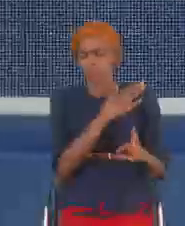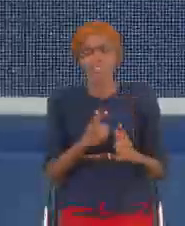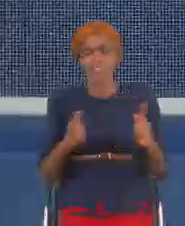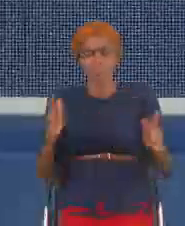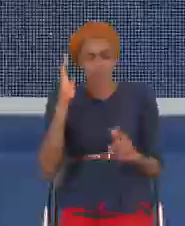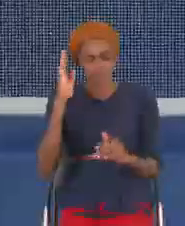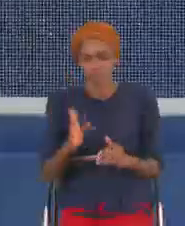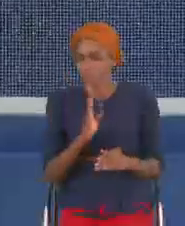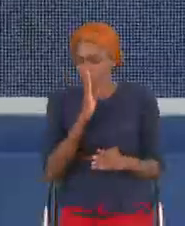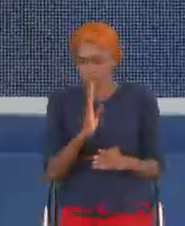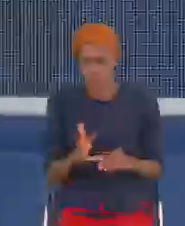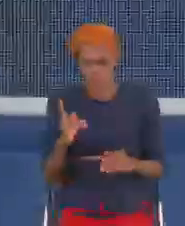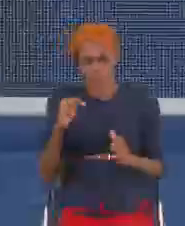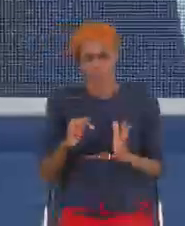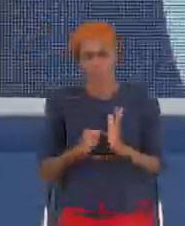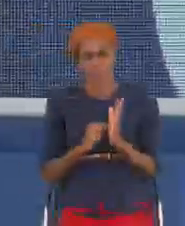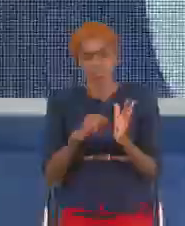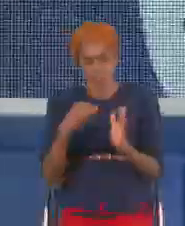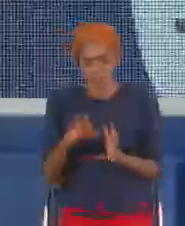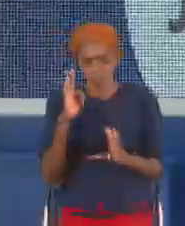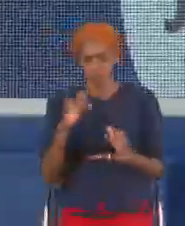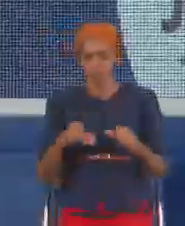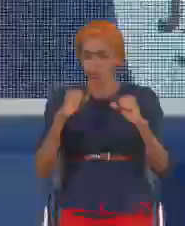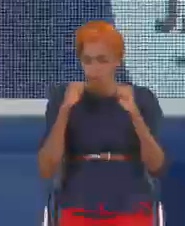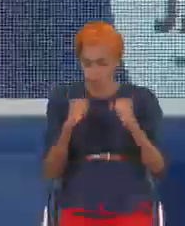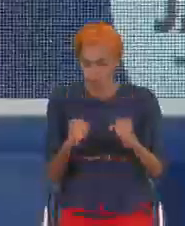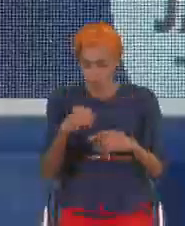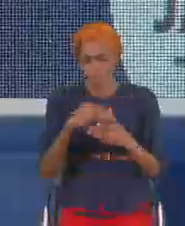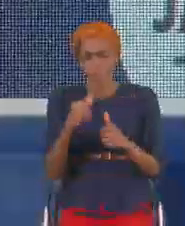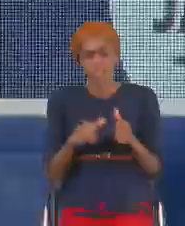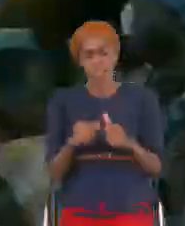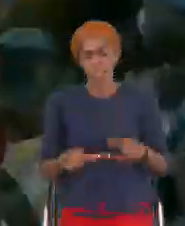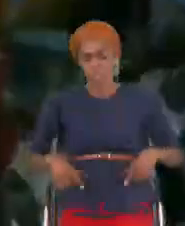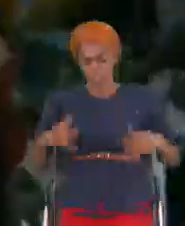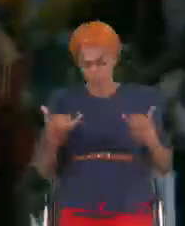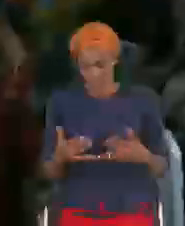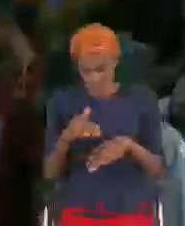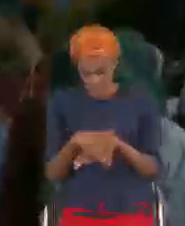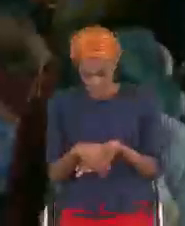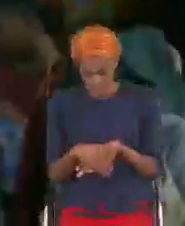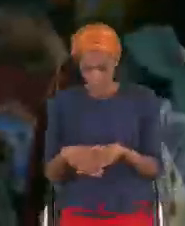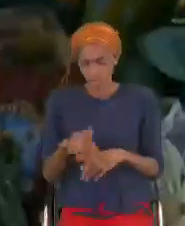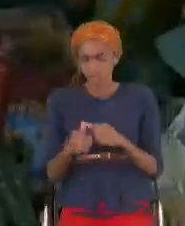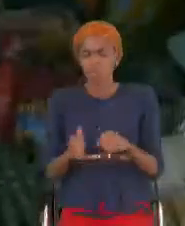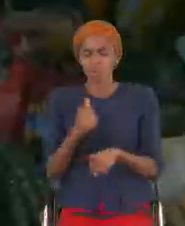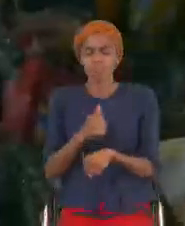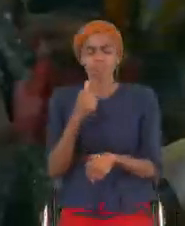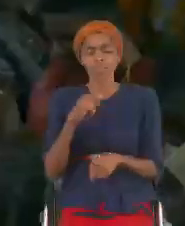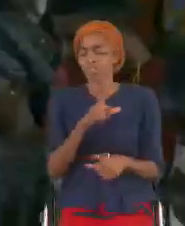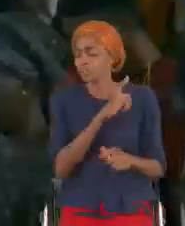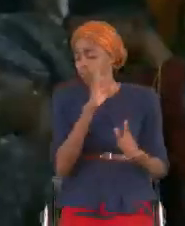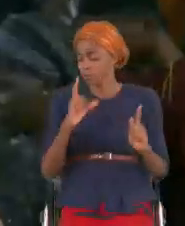be the manifestation of your power in every life tonight. Confirm it, O